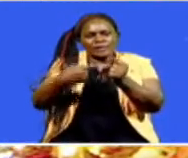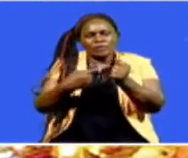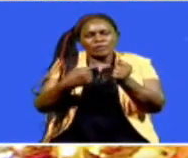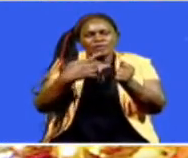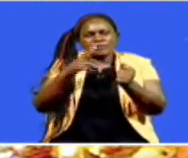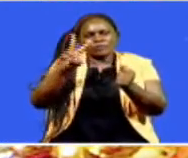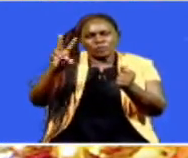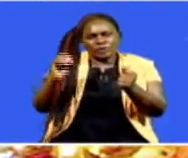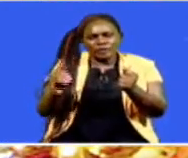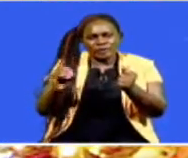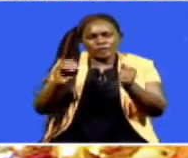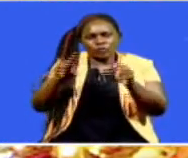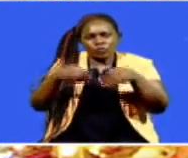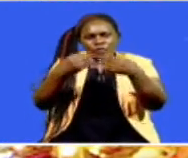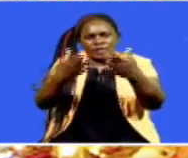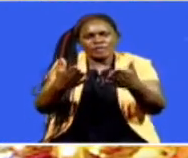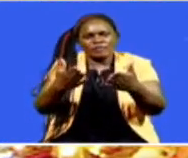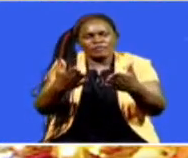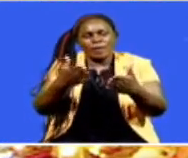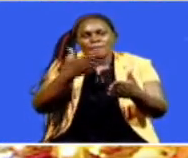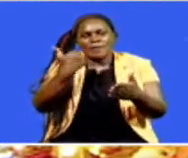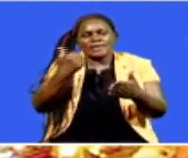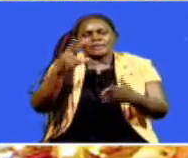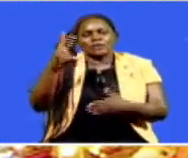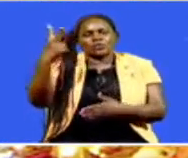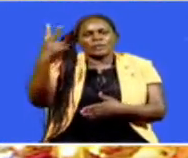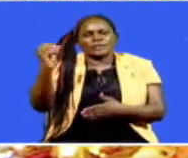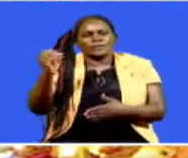1520 zimetengwa kwa ajili ya Wanagofu 20 bora.